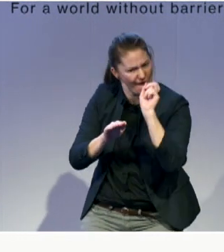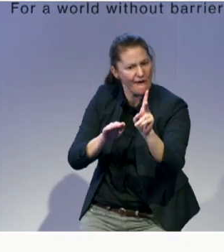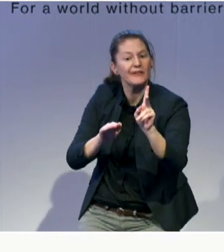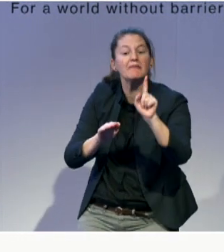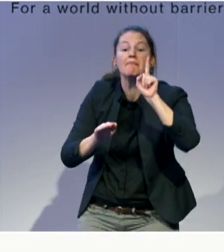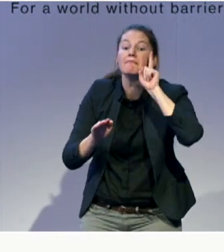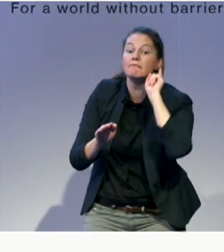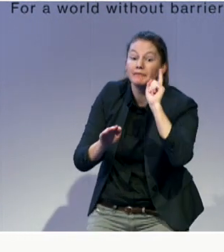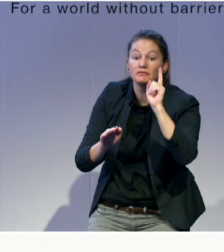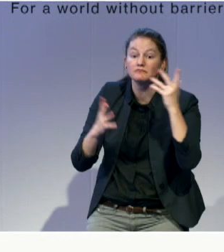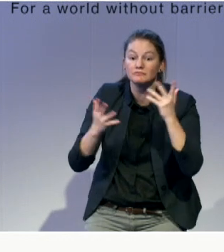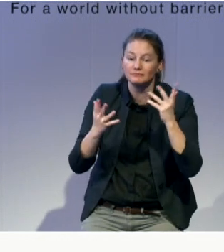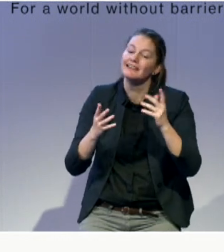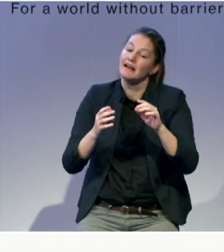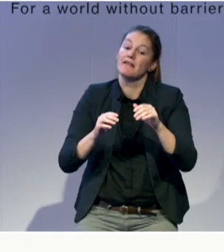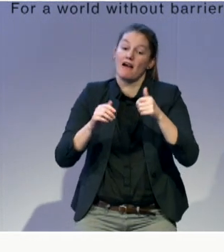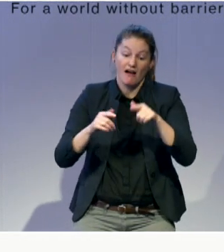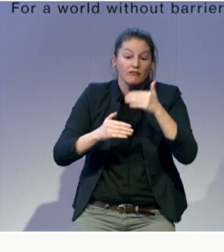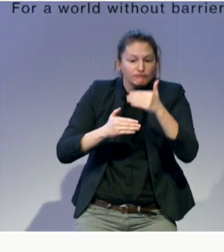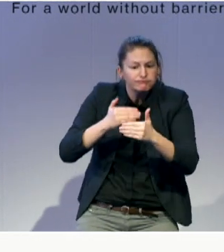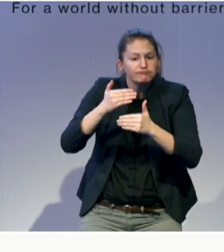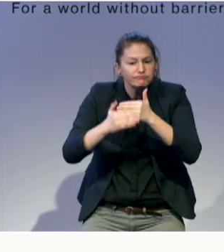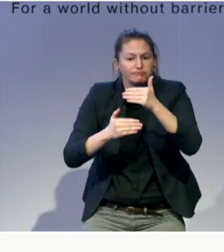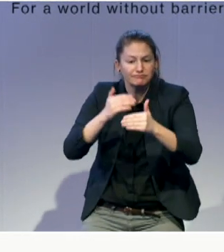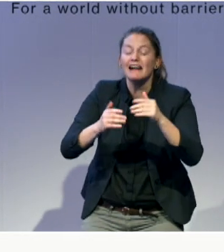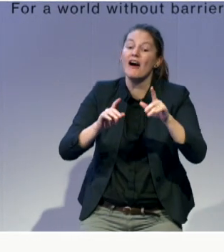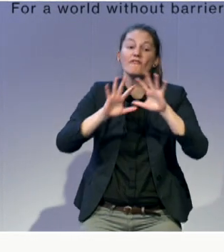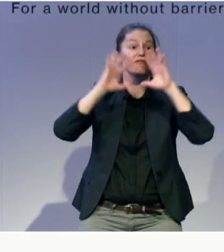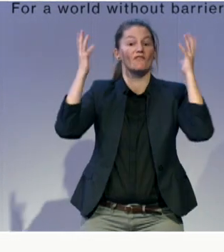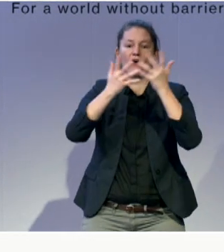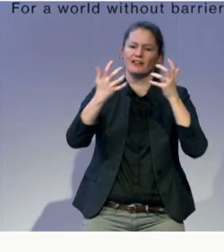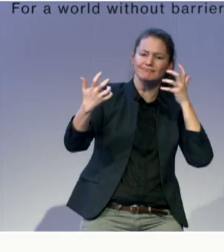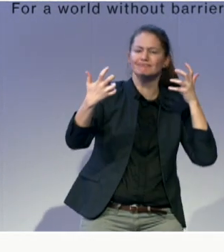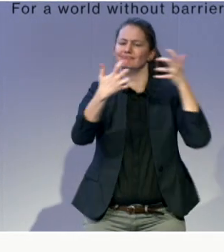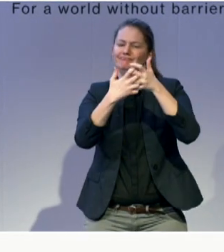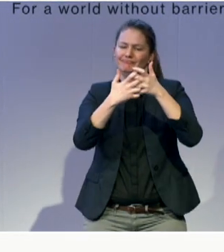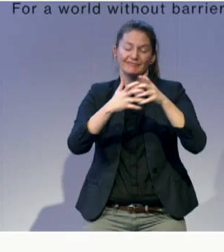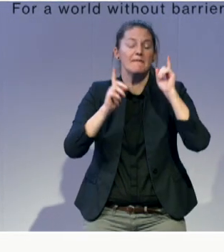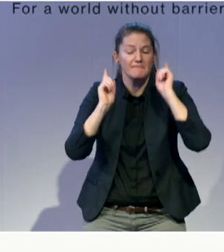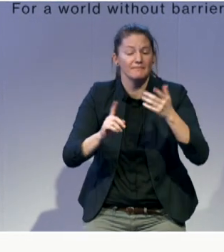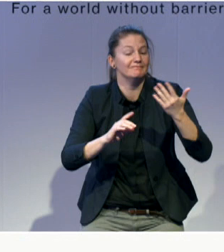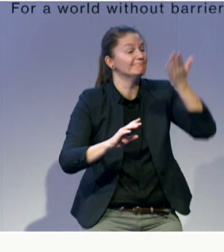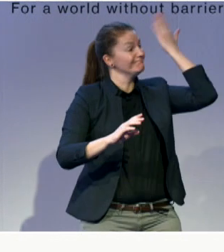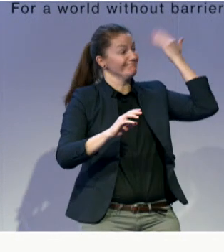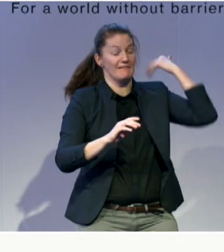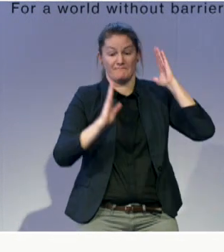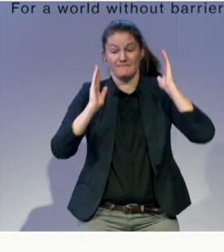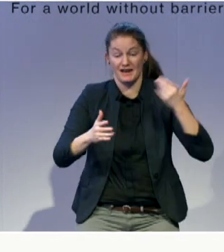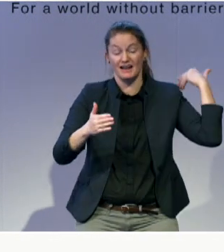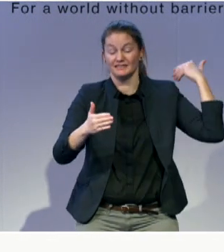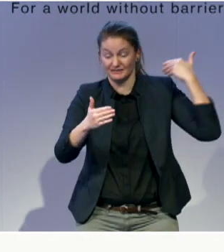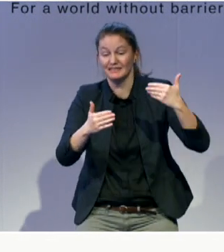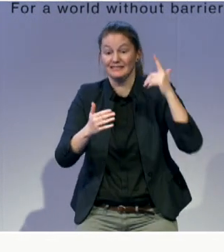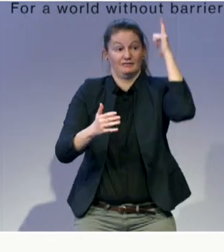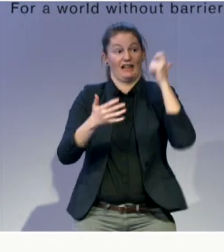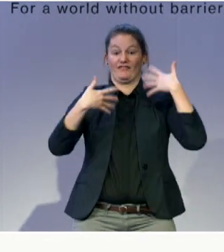design, should have been adopted years ago. But as the lead Senate sponsor of the Americans with